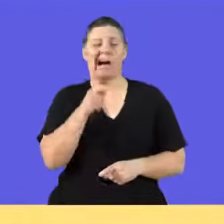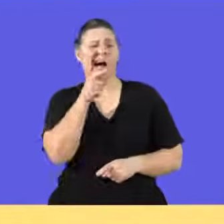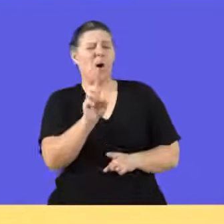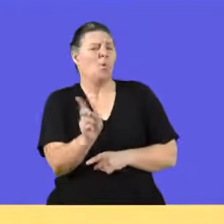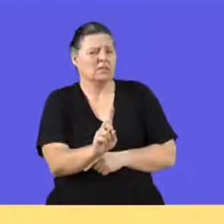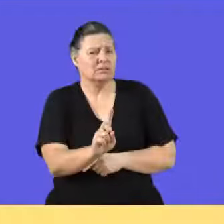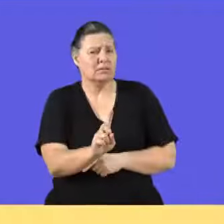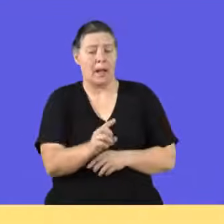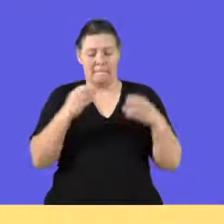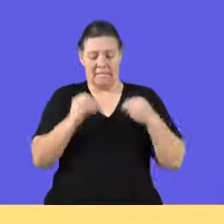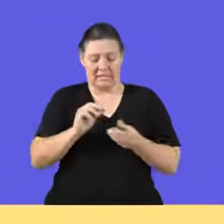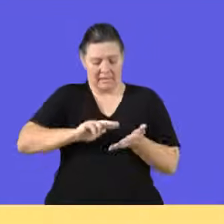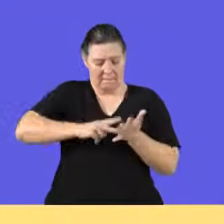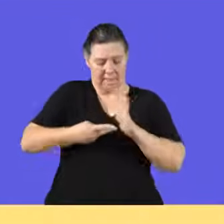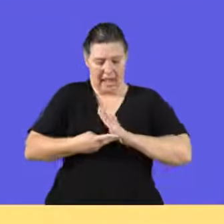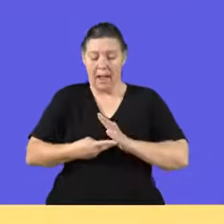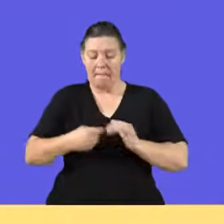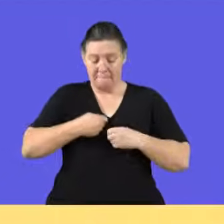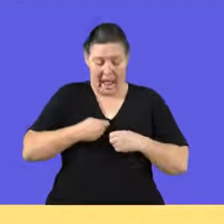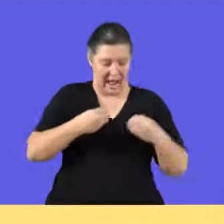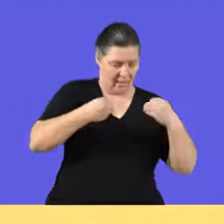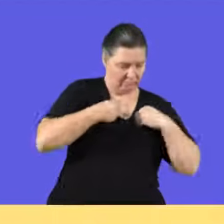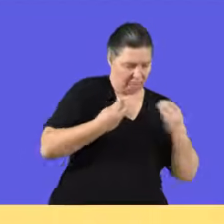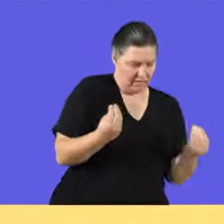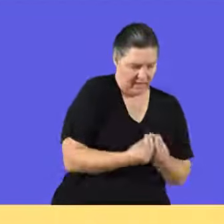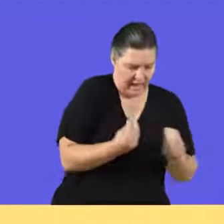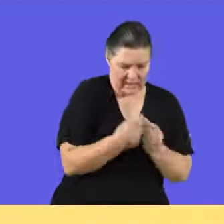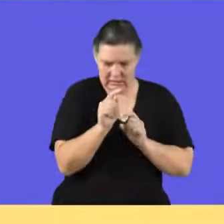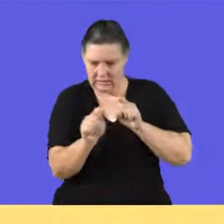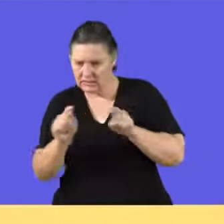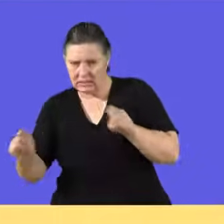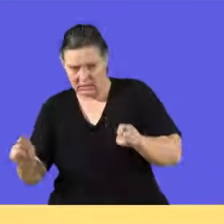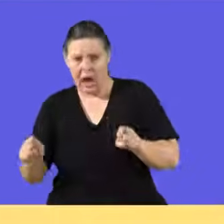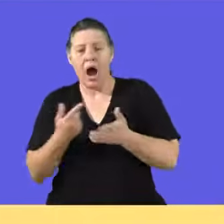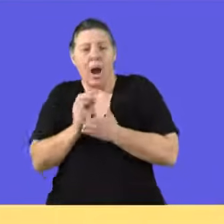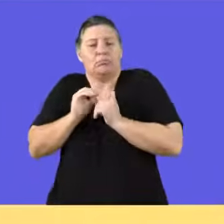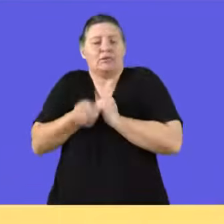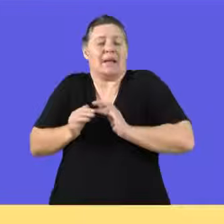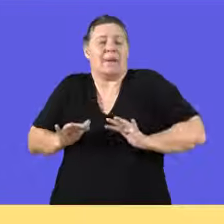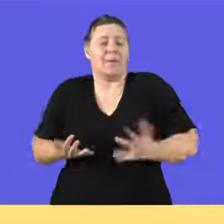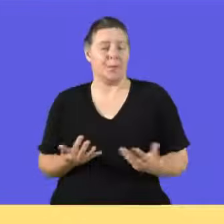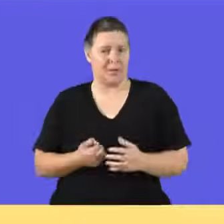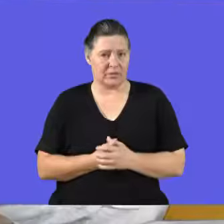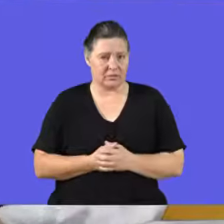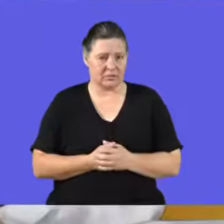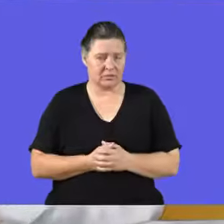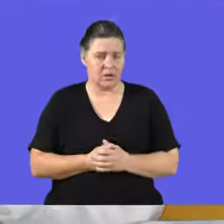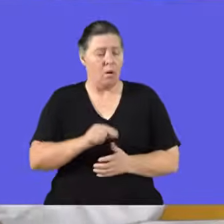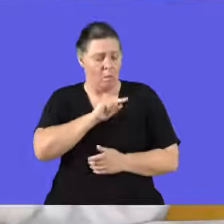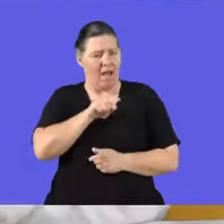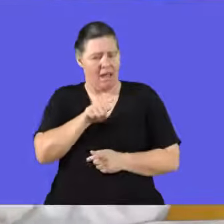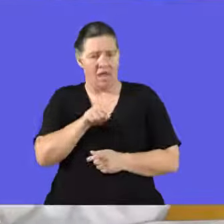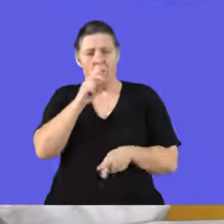time. These are plans that a business has to protect its assets. You'd know that a business would have several assets. Then